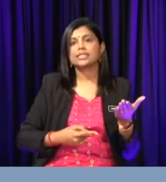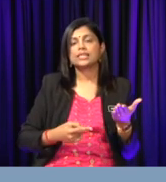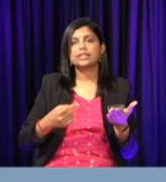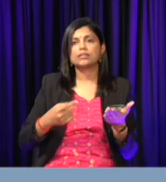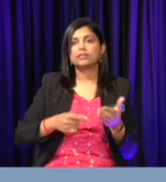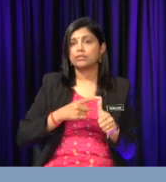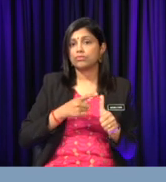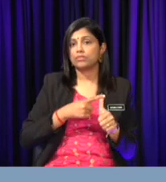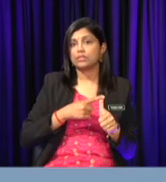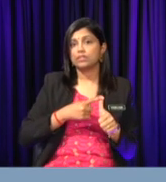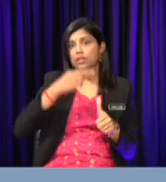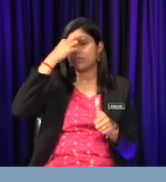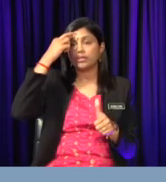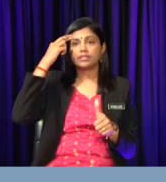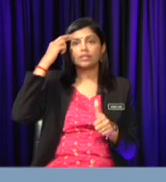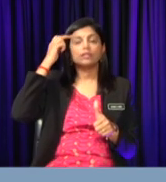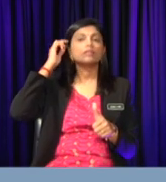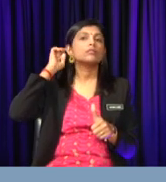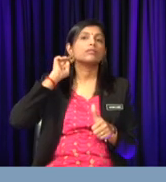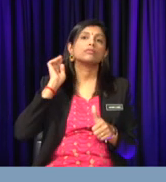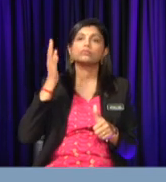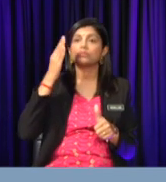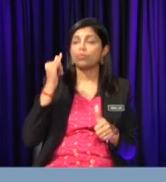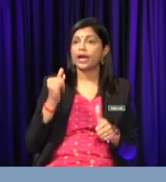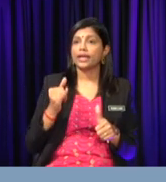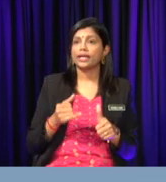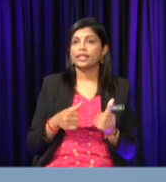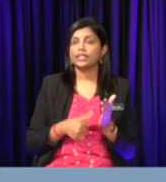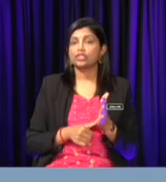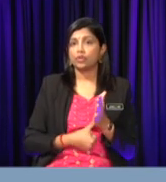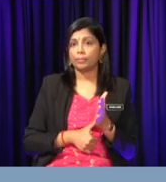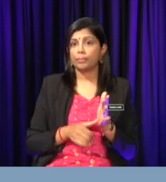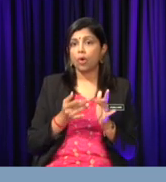to decide. All right.